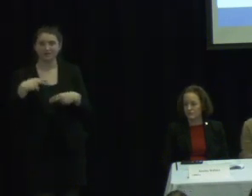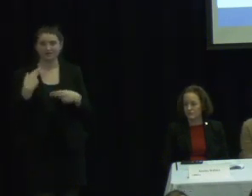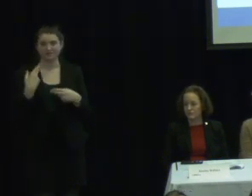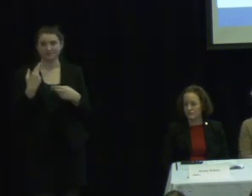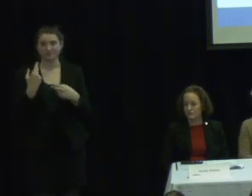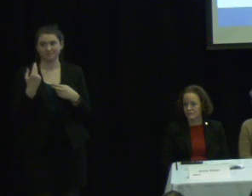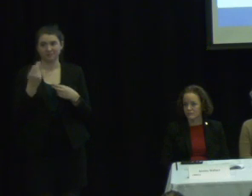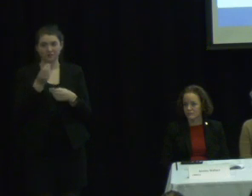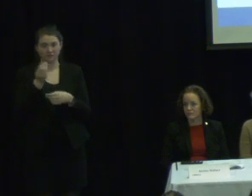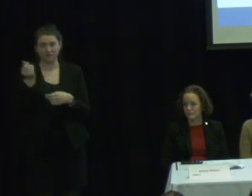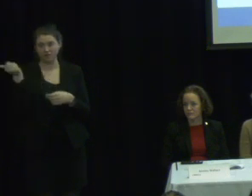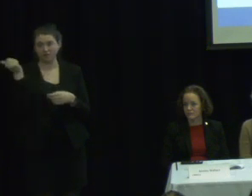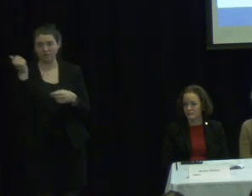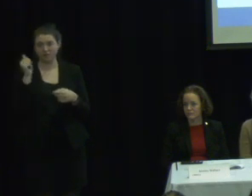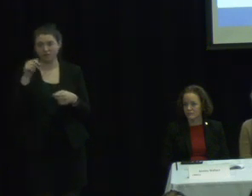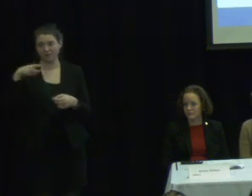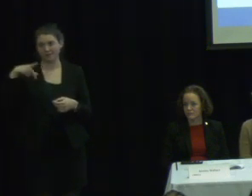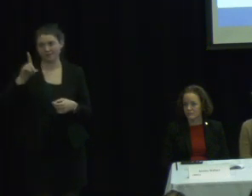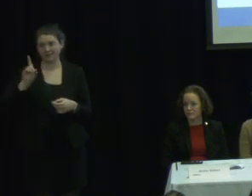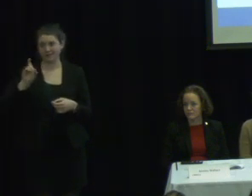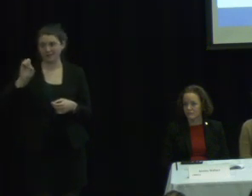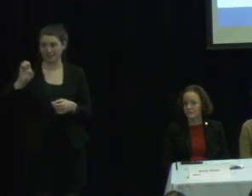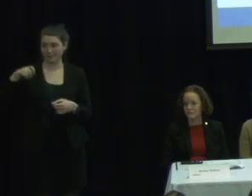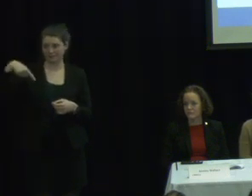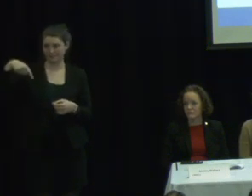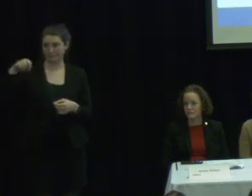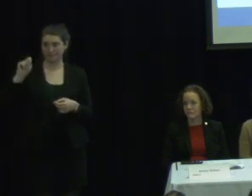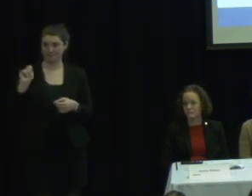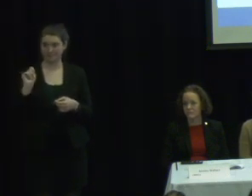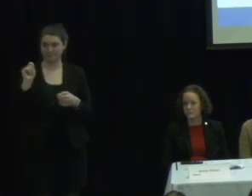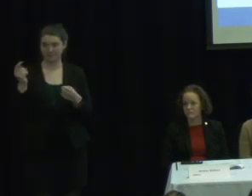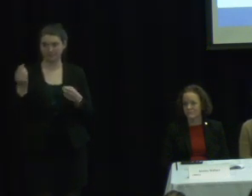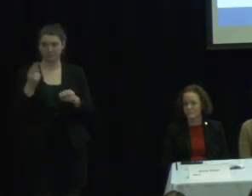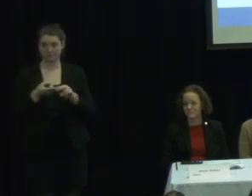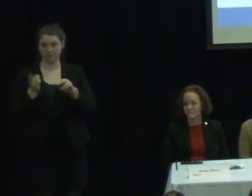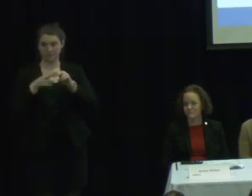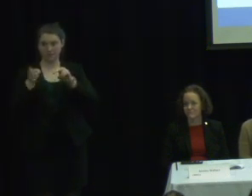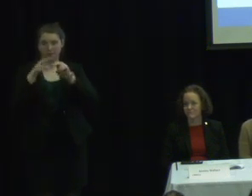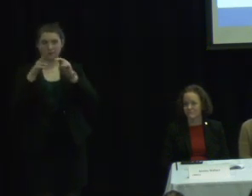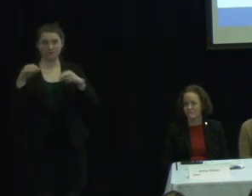really taking on a new robust life.